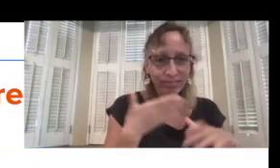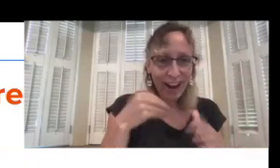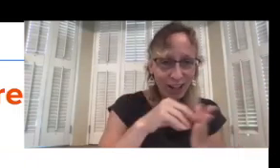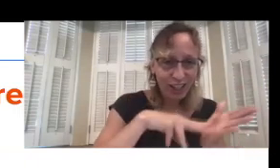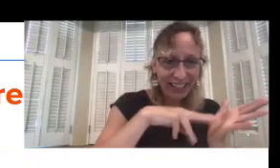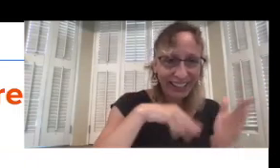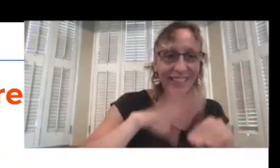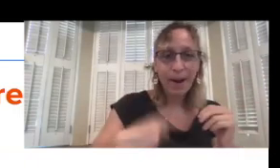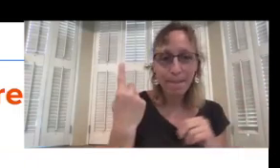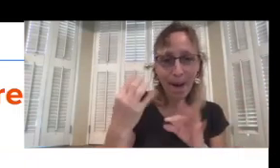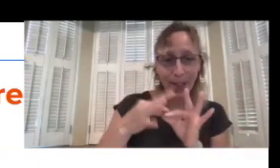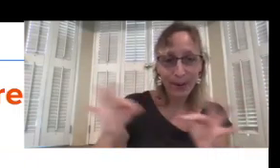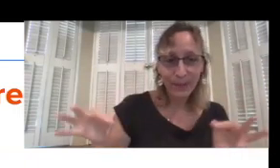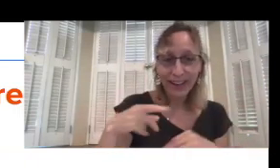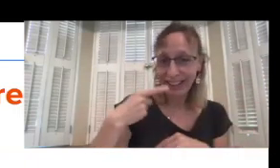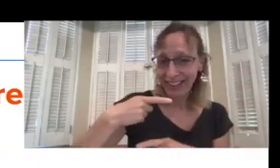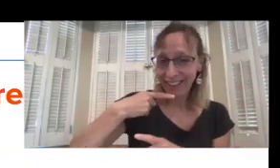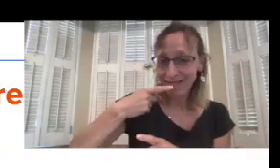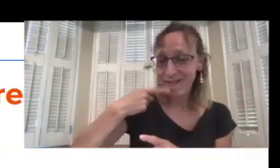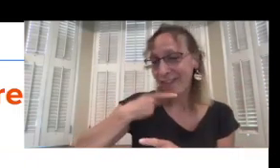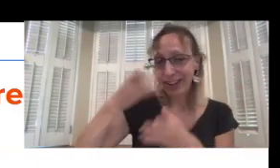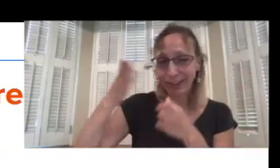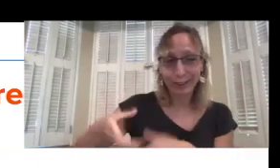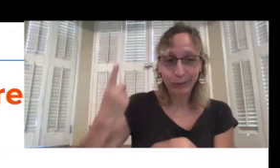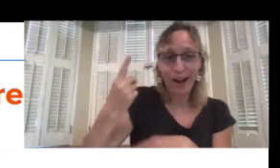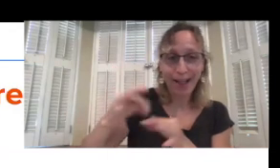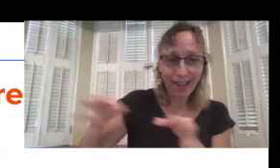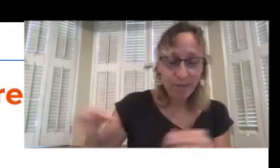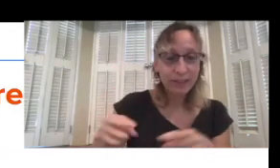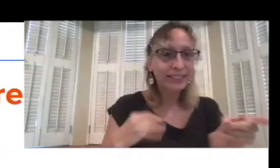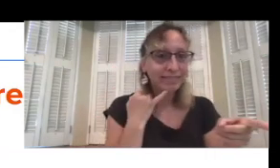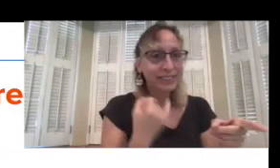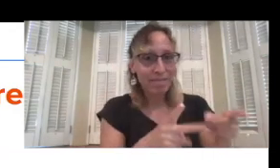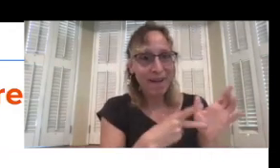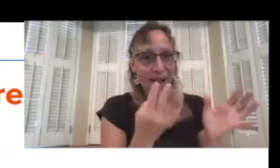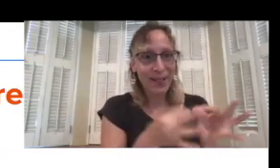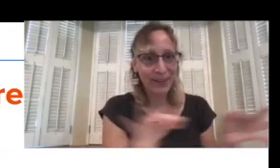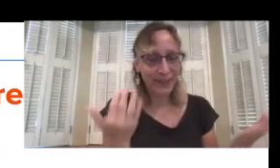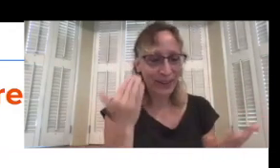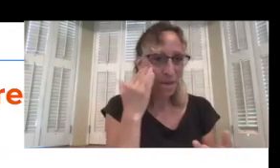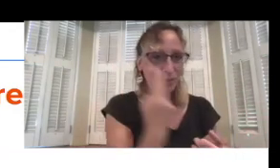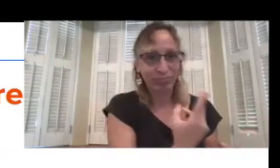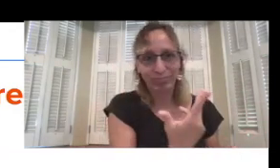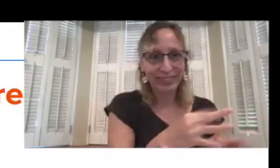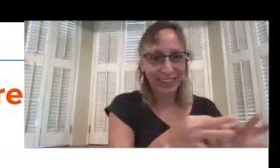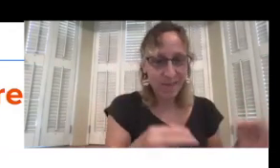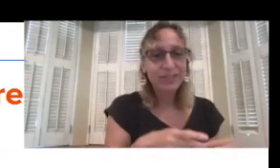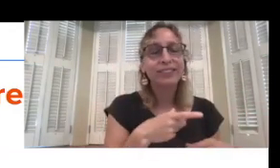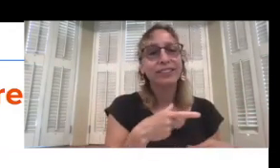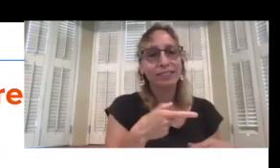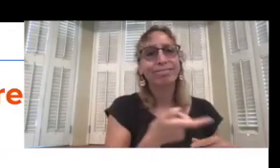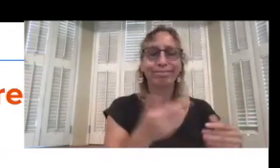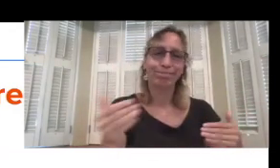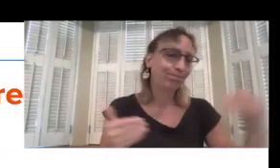that there is a huge bilingual advantage for those who know two languages